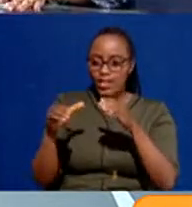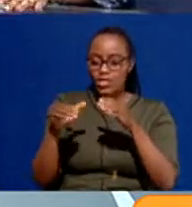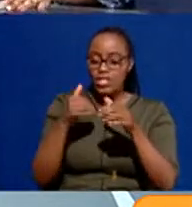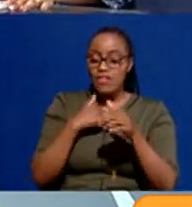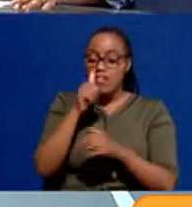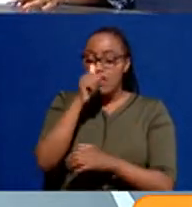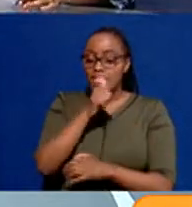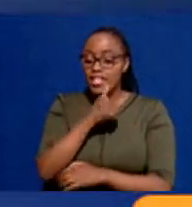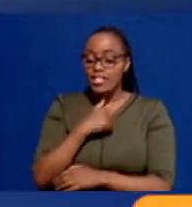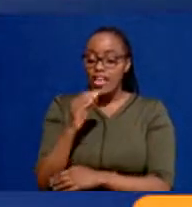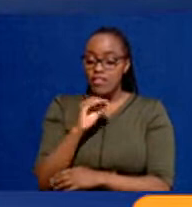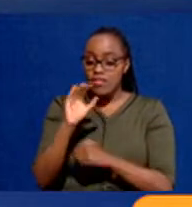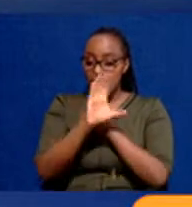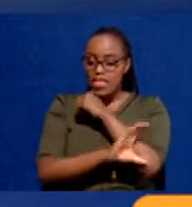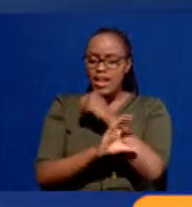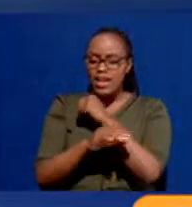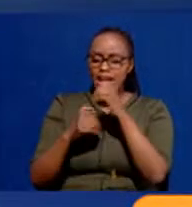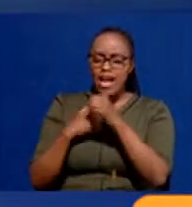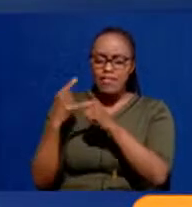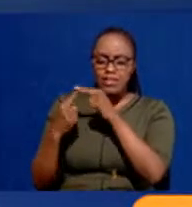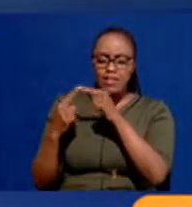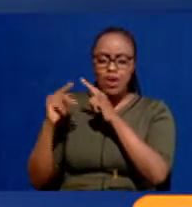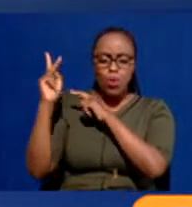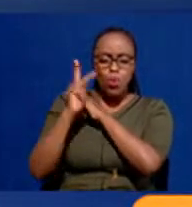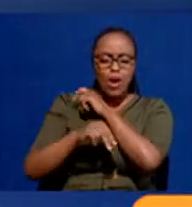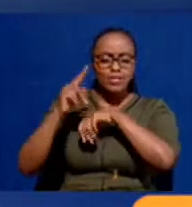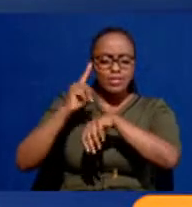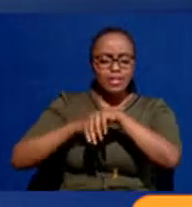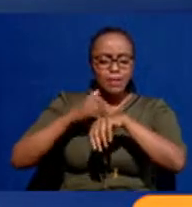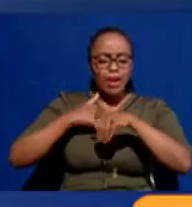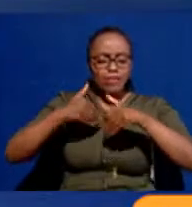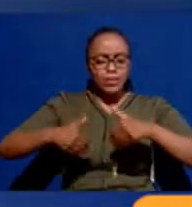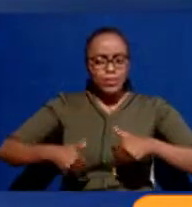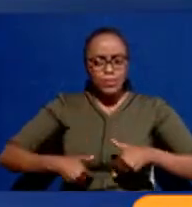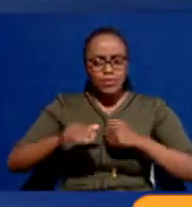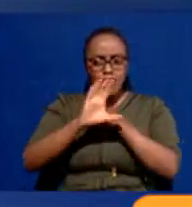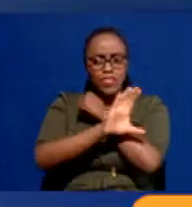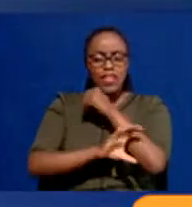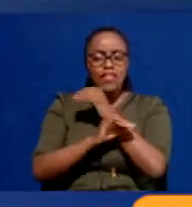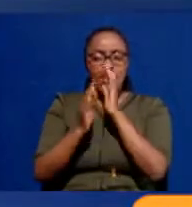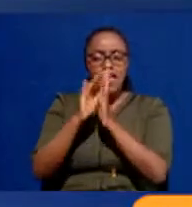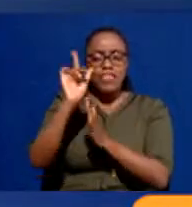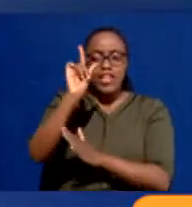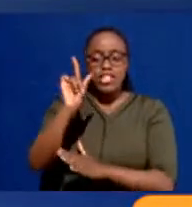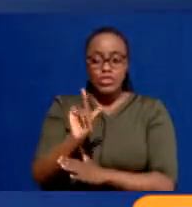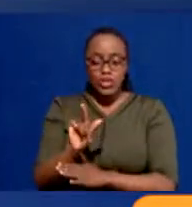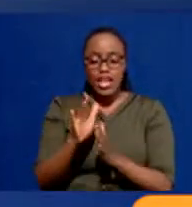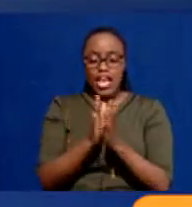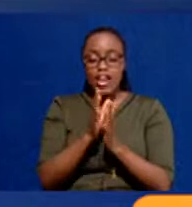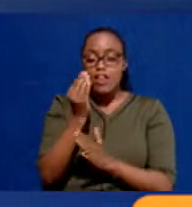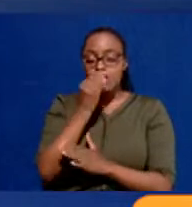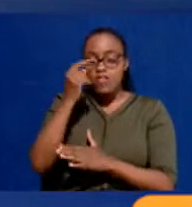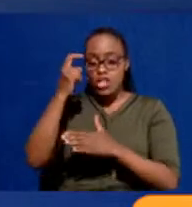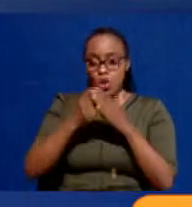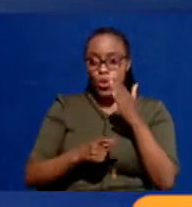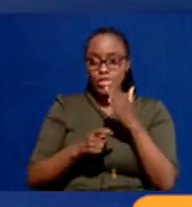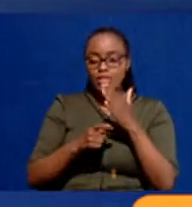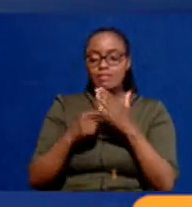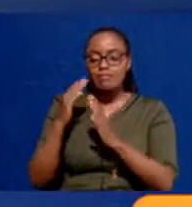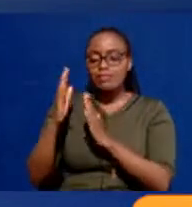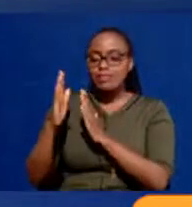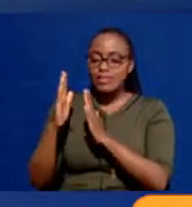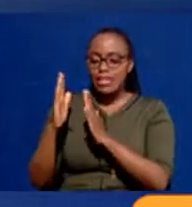secret out there, the country going through one of the worst times in terms of a drought in the country and the region, and food prices